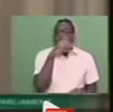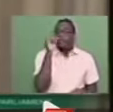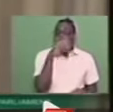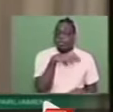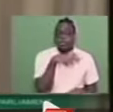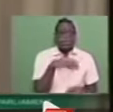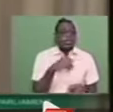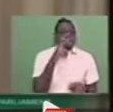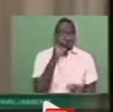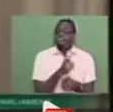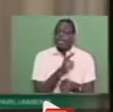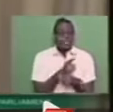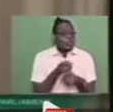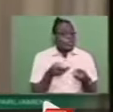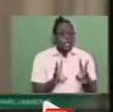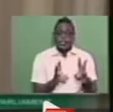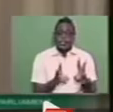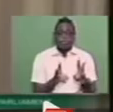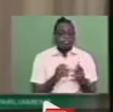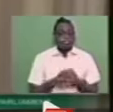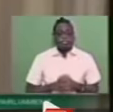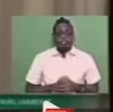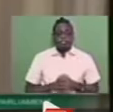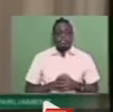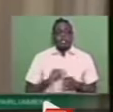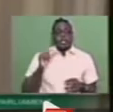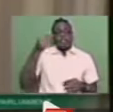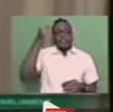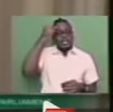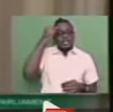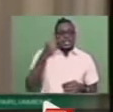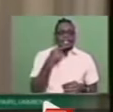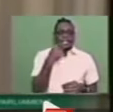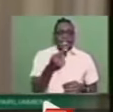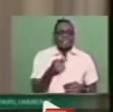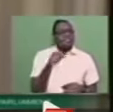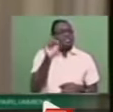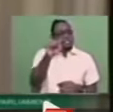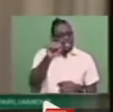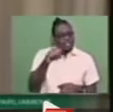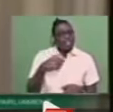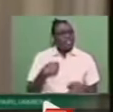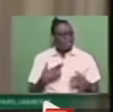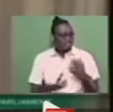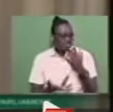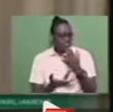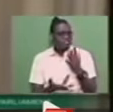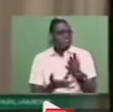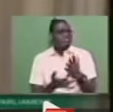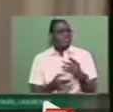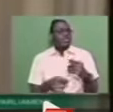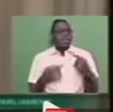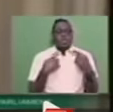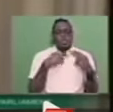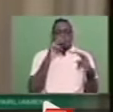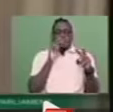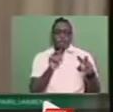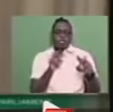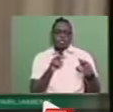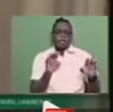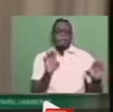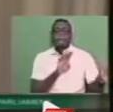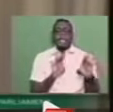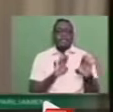They talk digital, but they behave analog and mechanical. They have returned to the tired tactic of